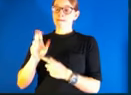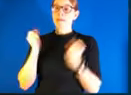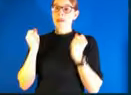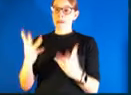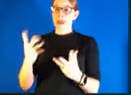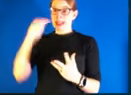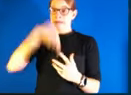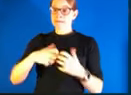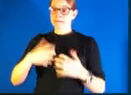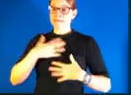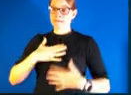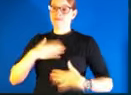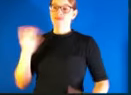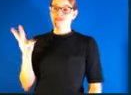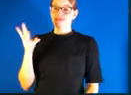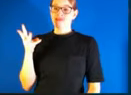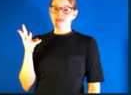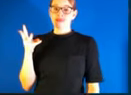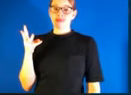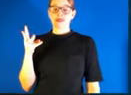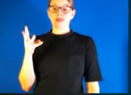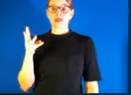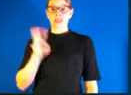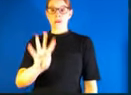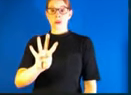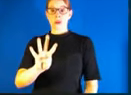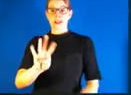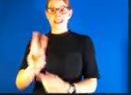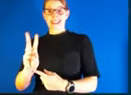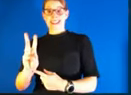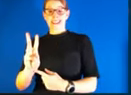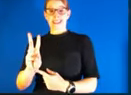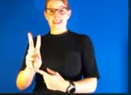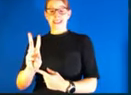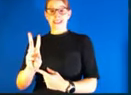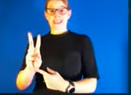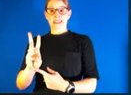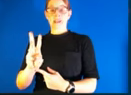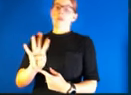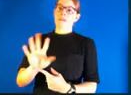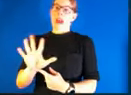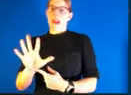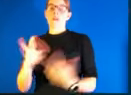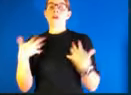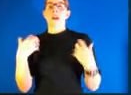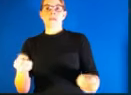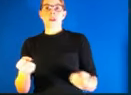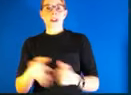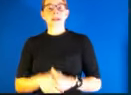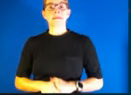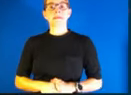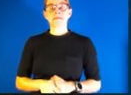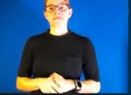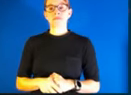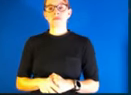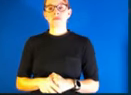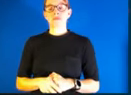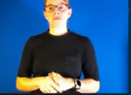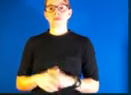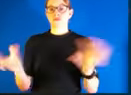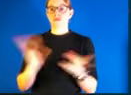ventilator, 16 are on the ventilator. We still have 45 in that recovery period. So we have a total of